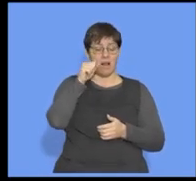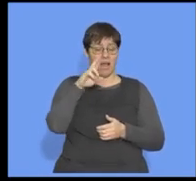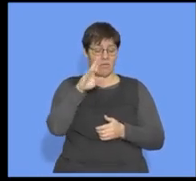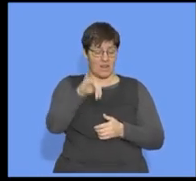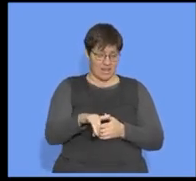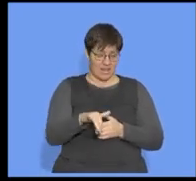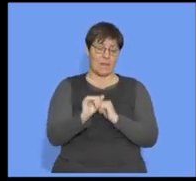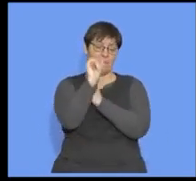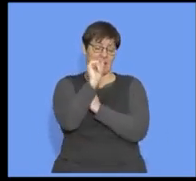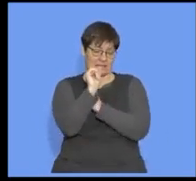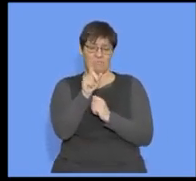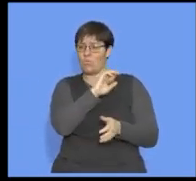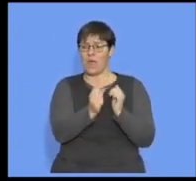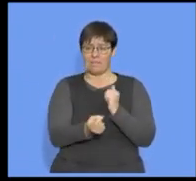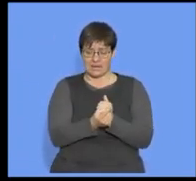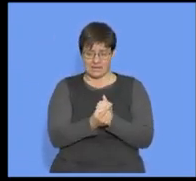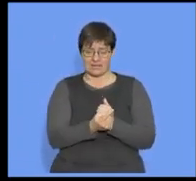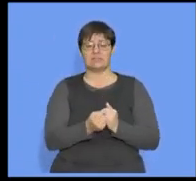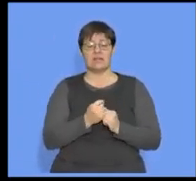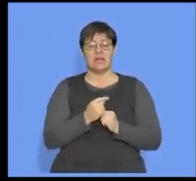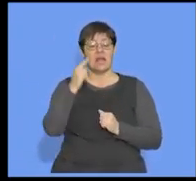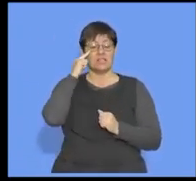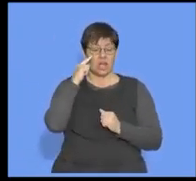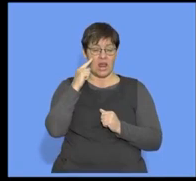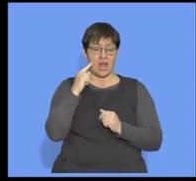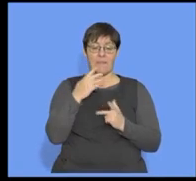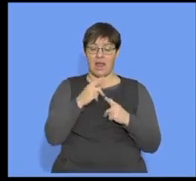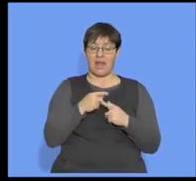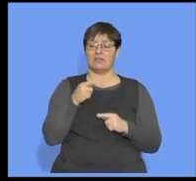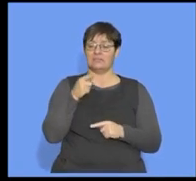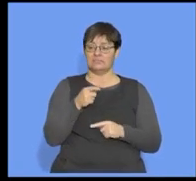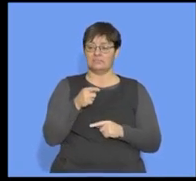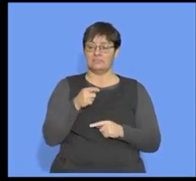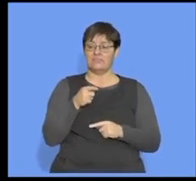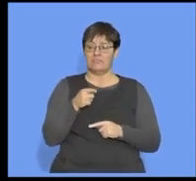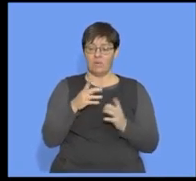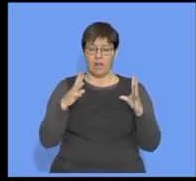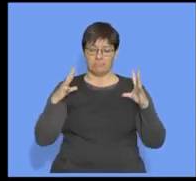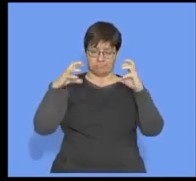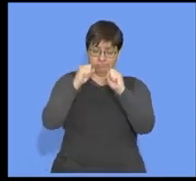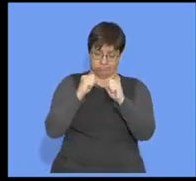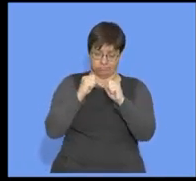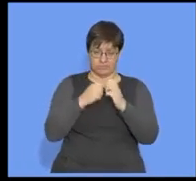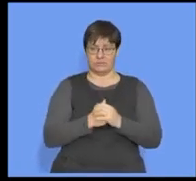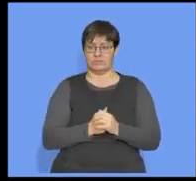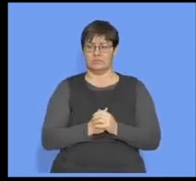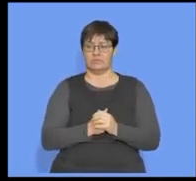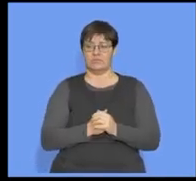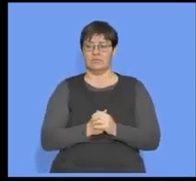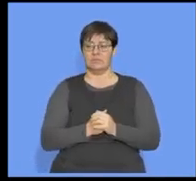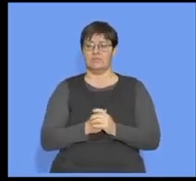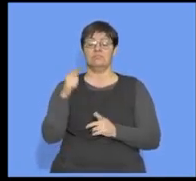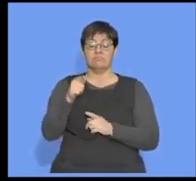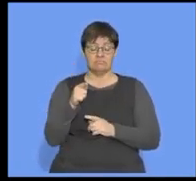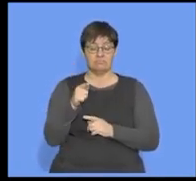is pupillary mechanism. And what is happening there? The circular muscles of the iris will contract.